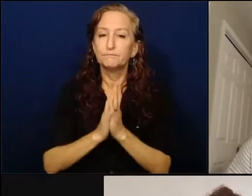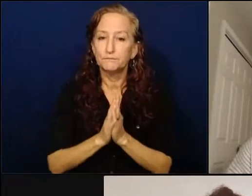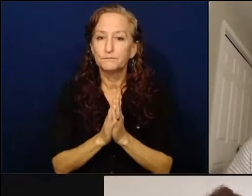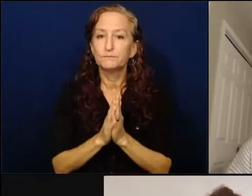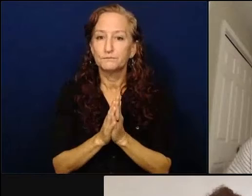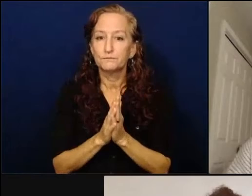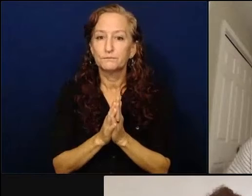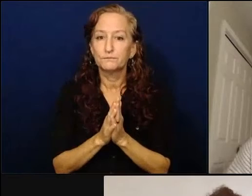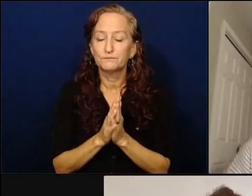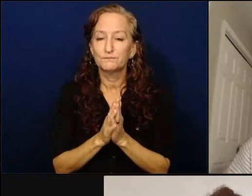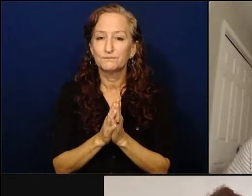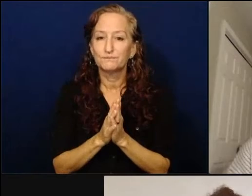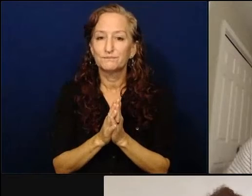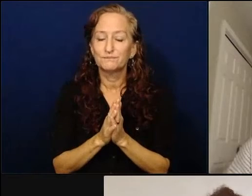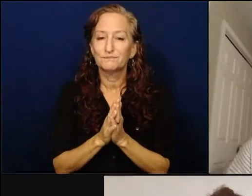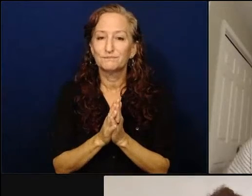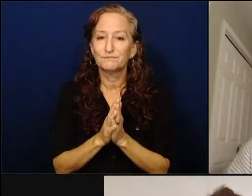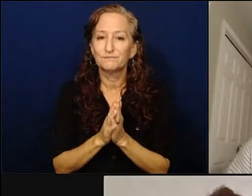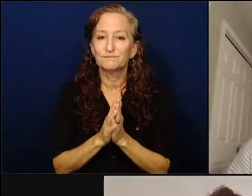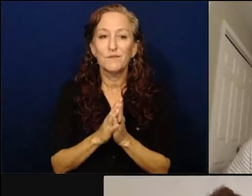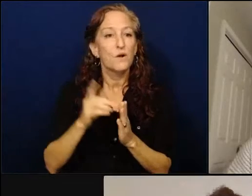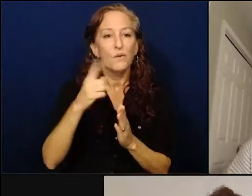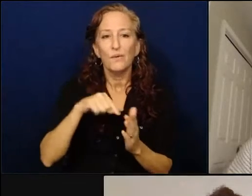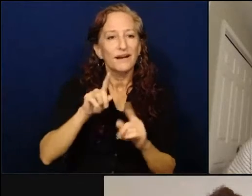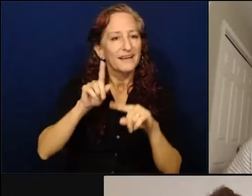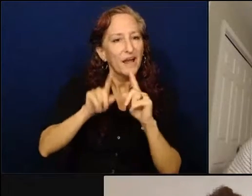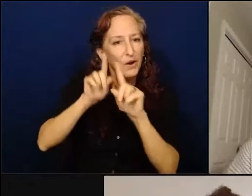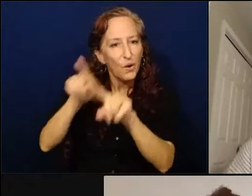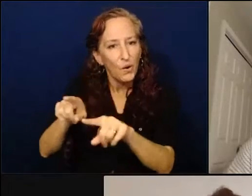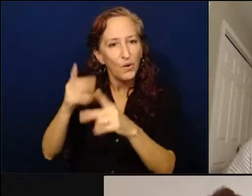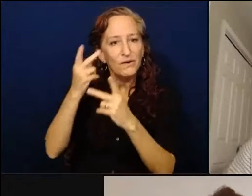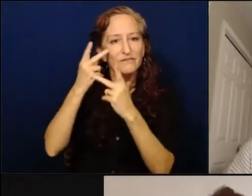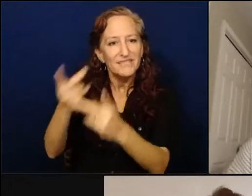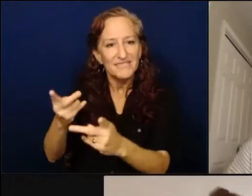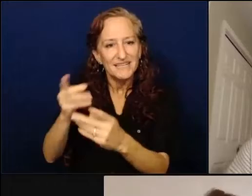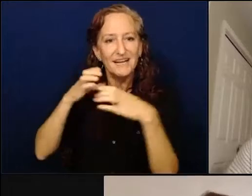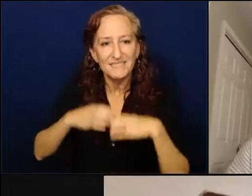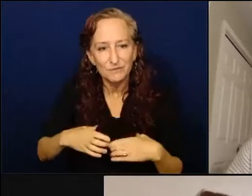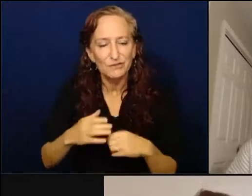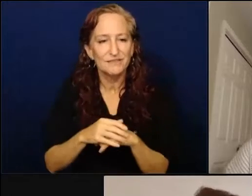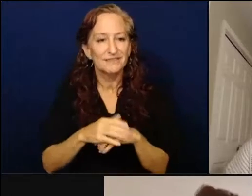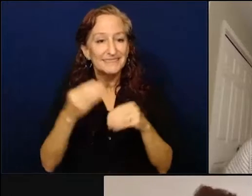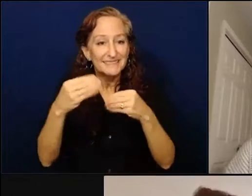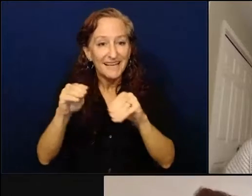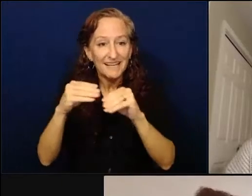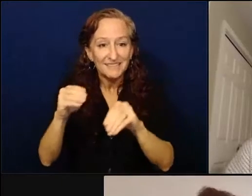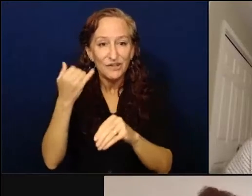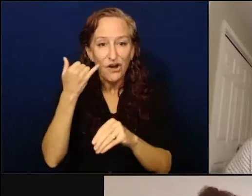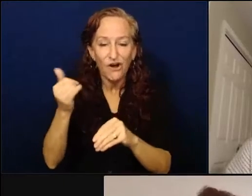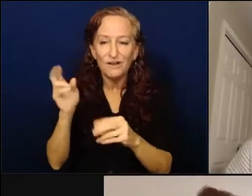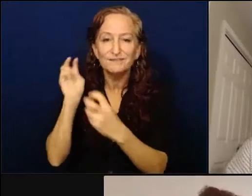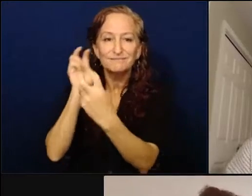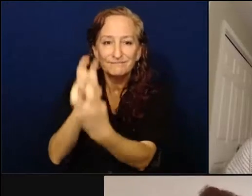we're no longer going to be visiting customers, and how we do sales calls and how we do onboarding has